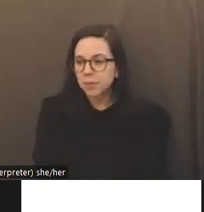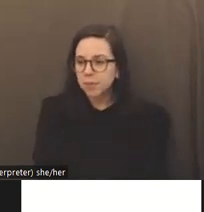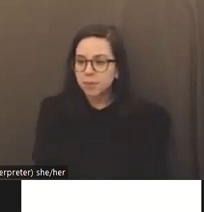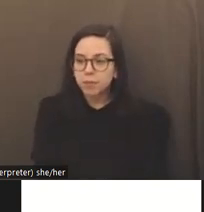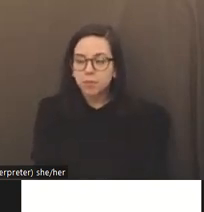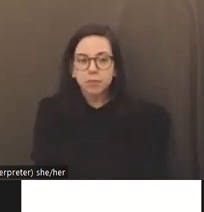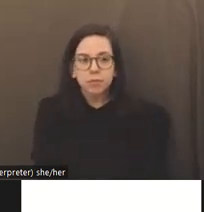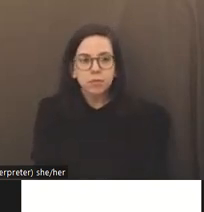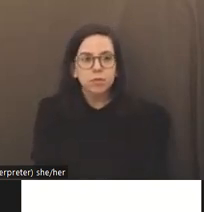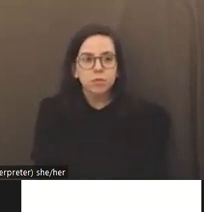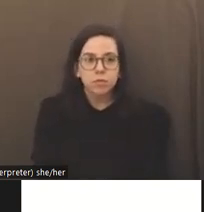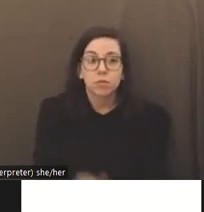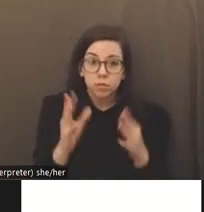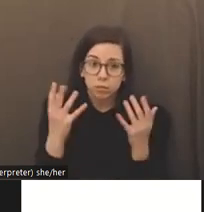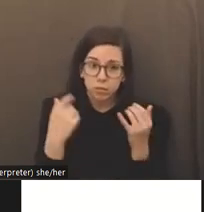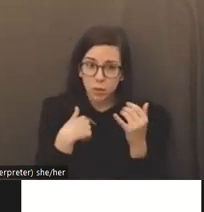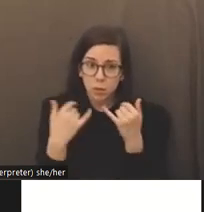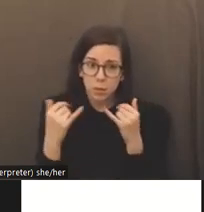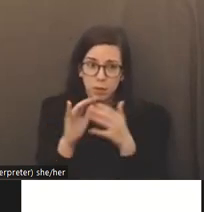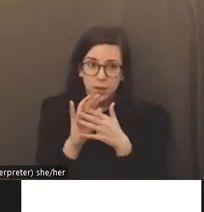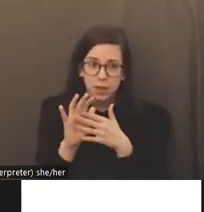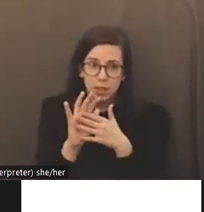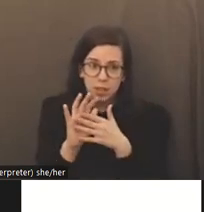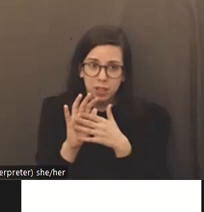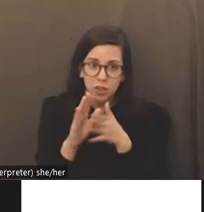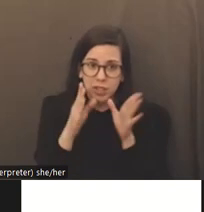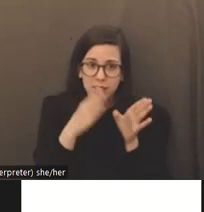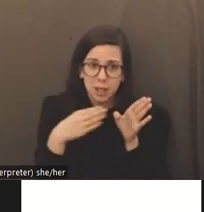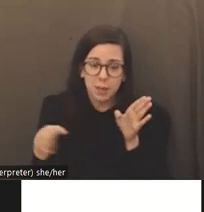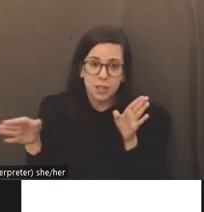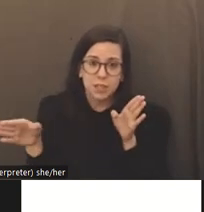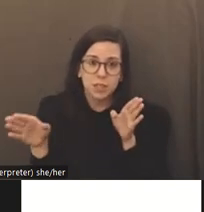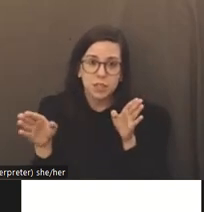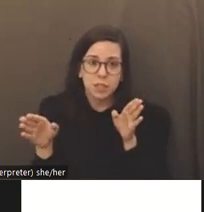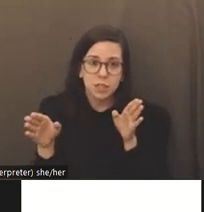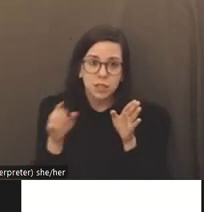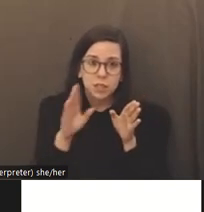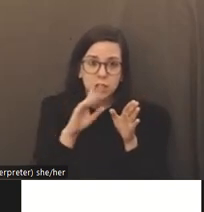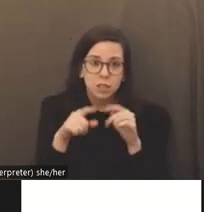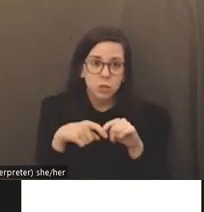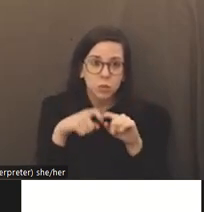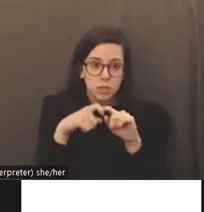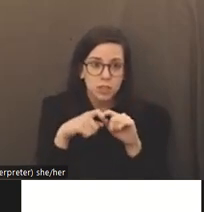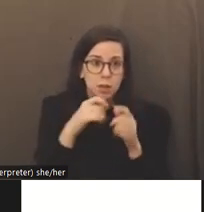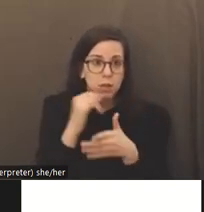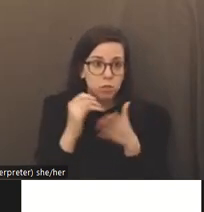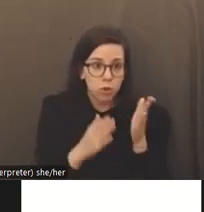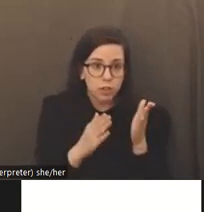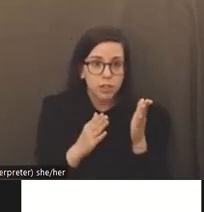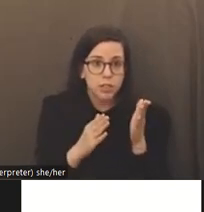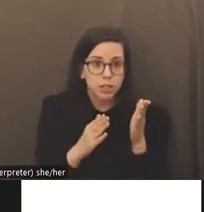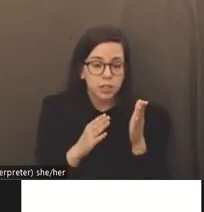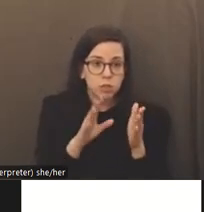Great. So Carlos, you want me to play the video kind of in segments, or you're going to kind of stop at the artists?